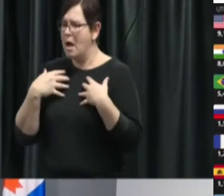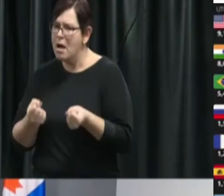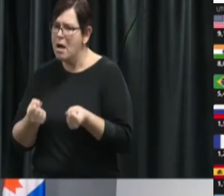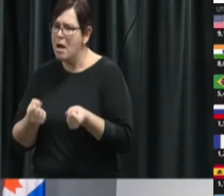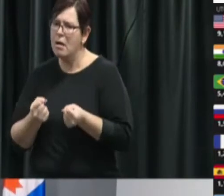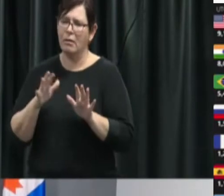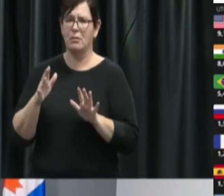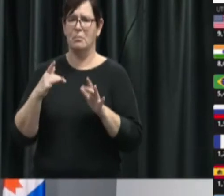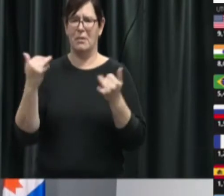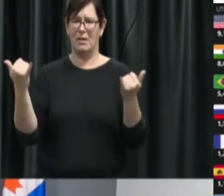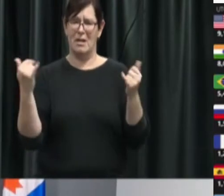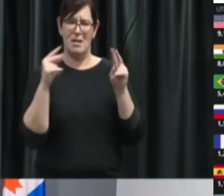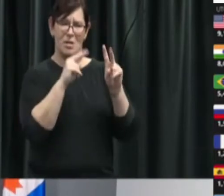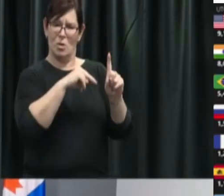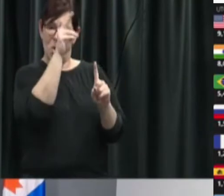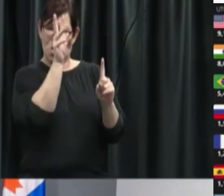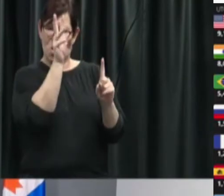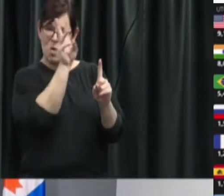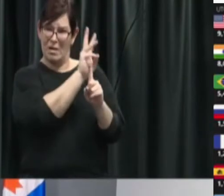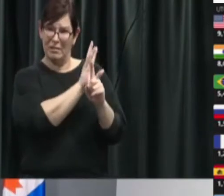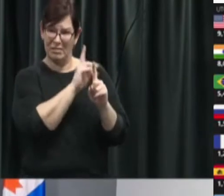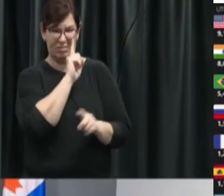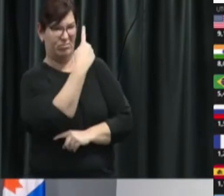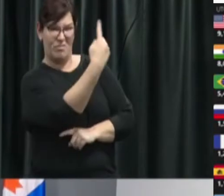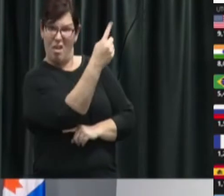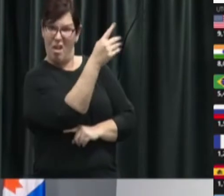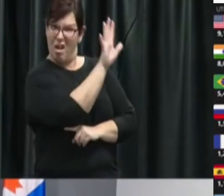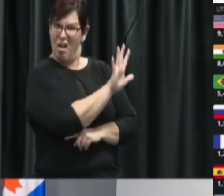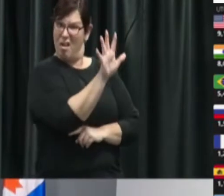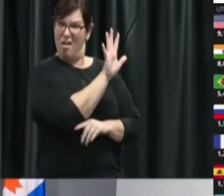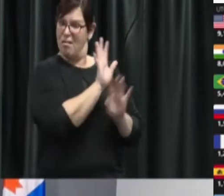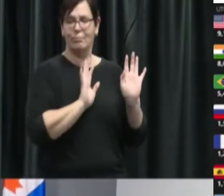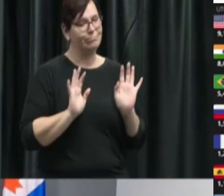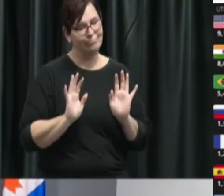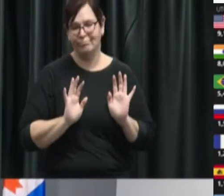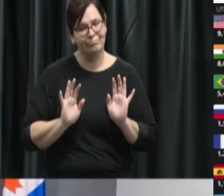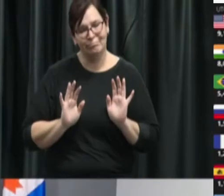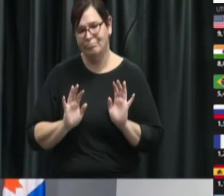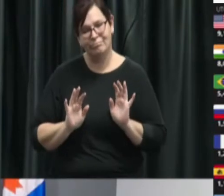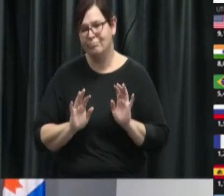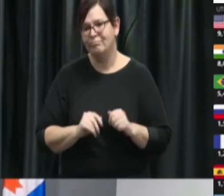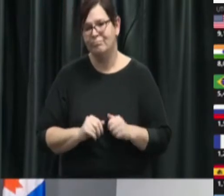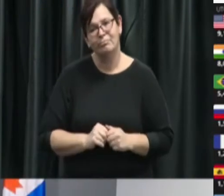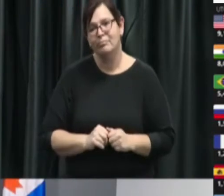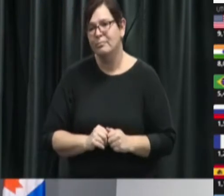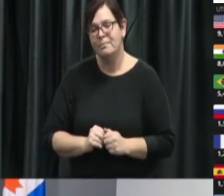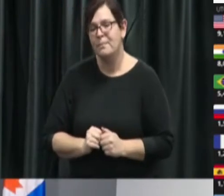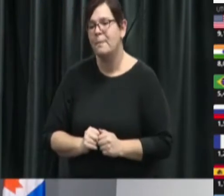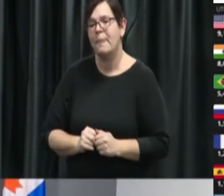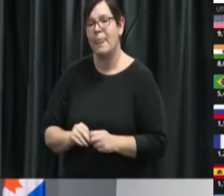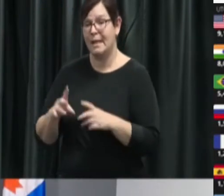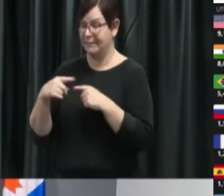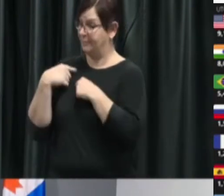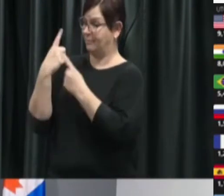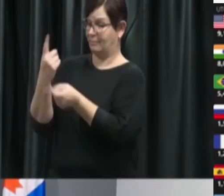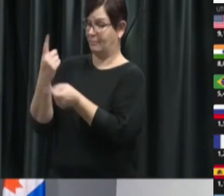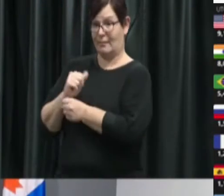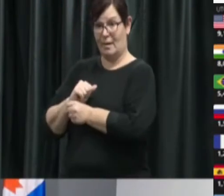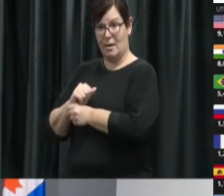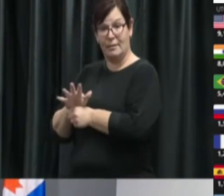but it's not exclusive to the northwest. I think that what you have heard from us throughout the entire pandemic has